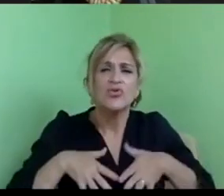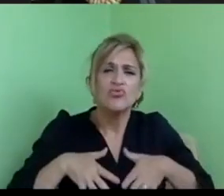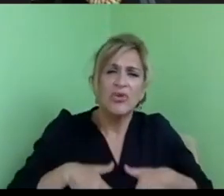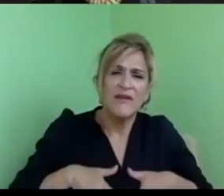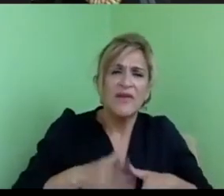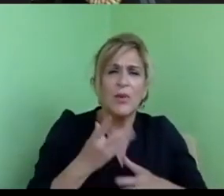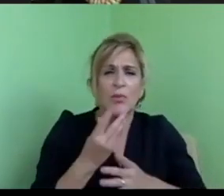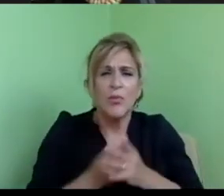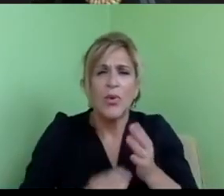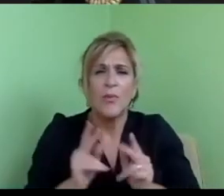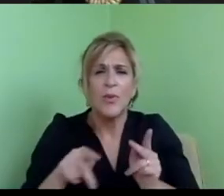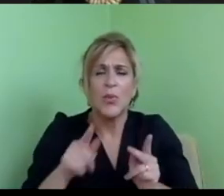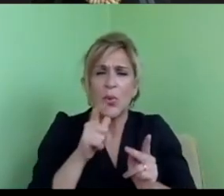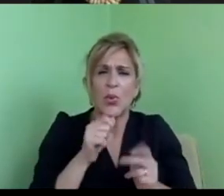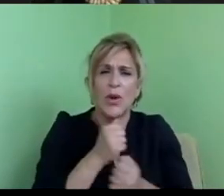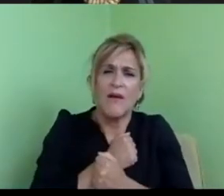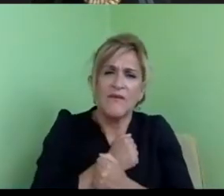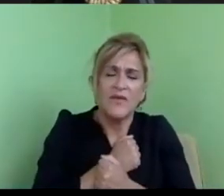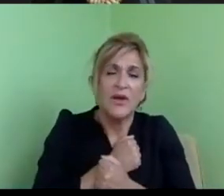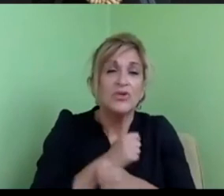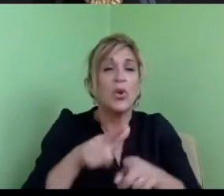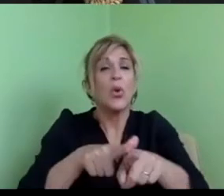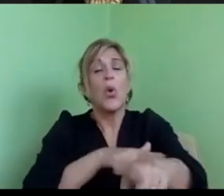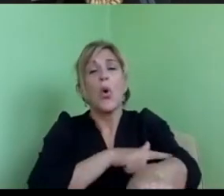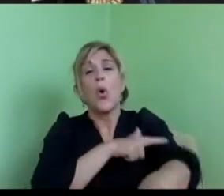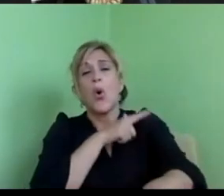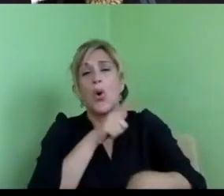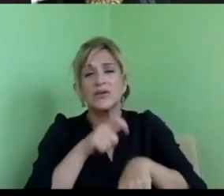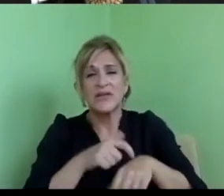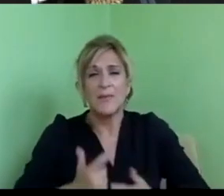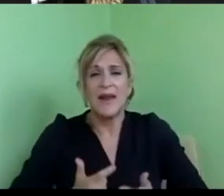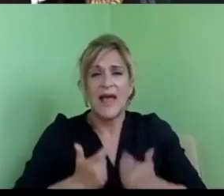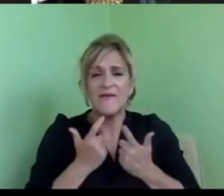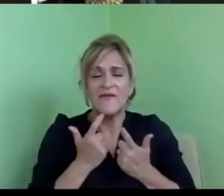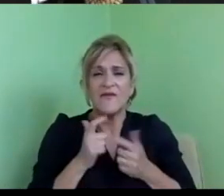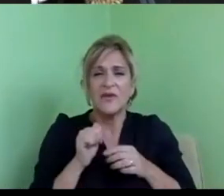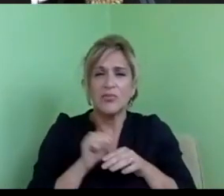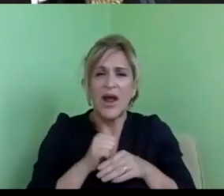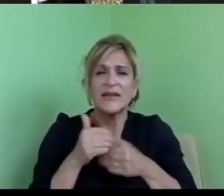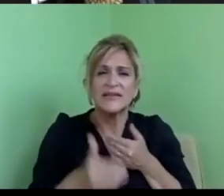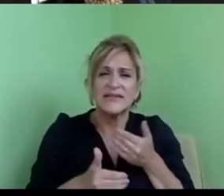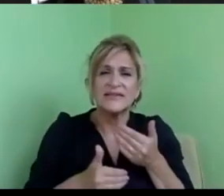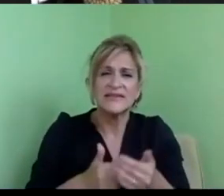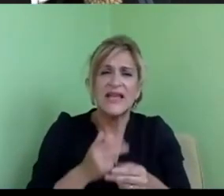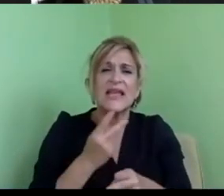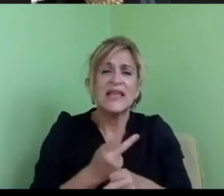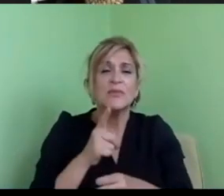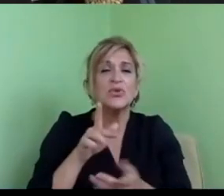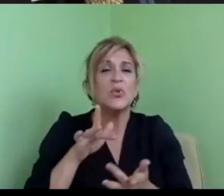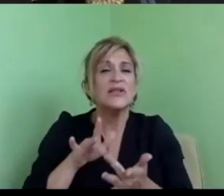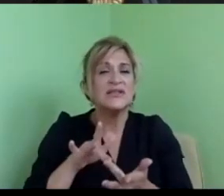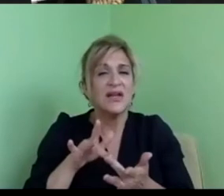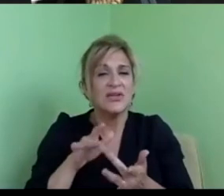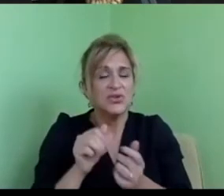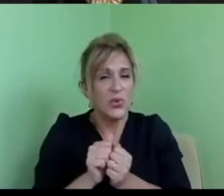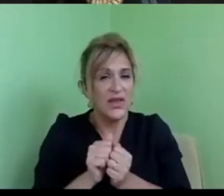for those that you love is a lifelong practice um that keeps you in touch with